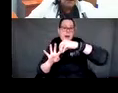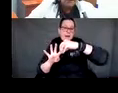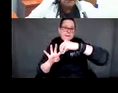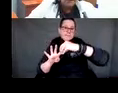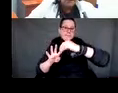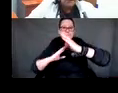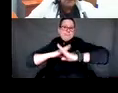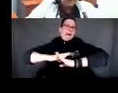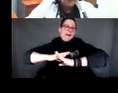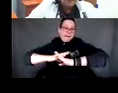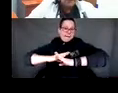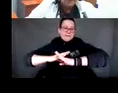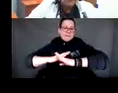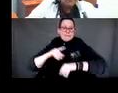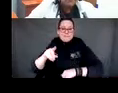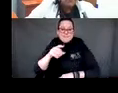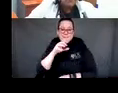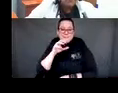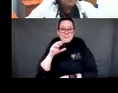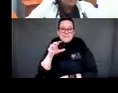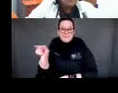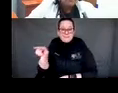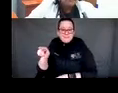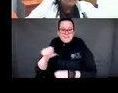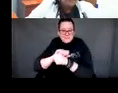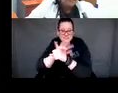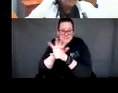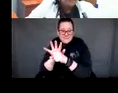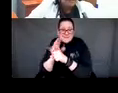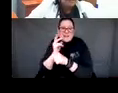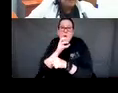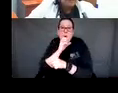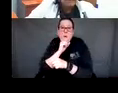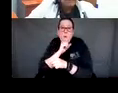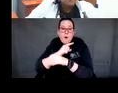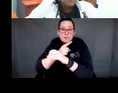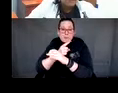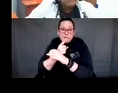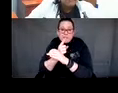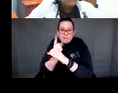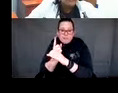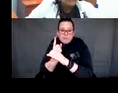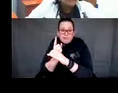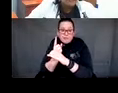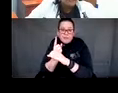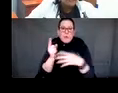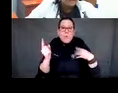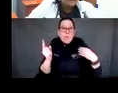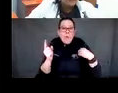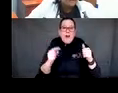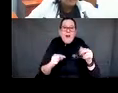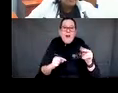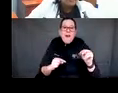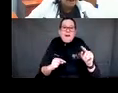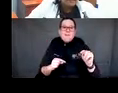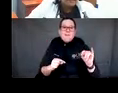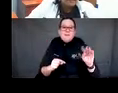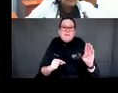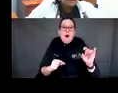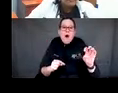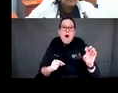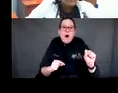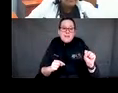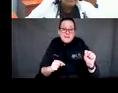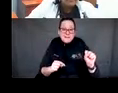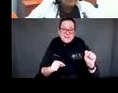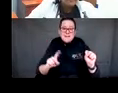coronavirus. These little orange things are a spike protein. Here are antibodies coming and binding to the surface and blocking the